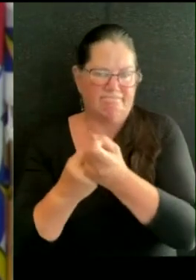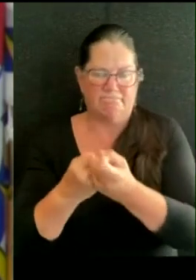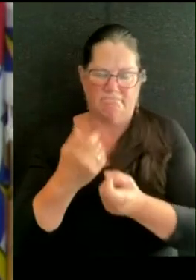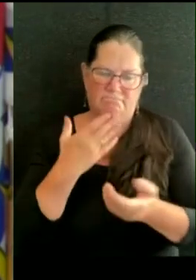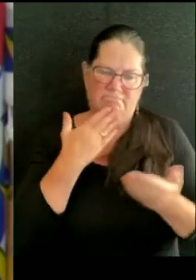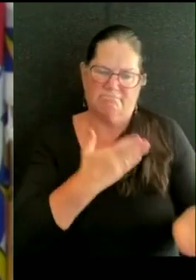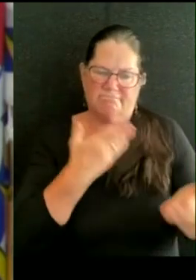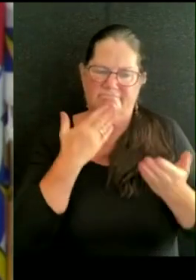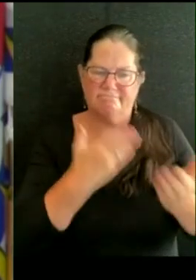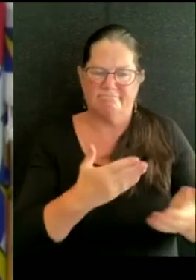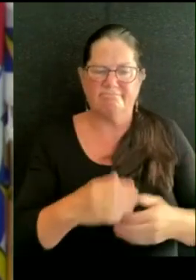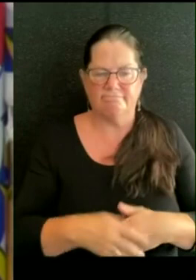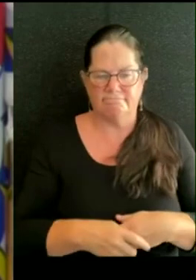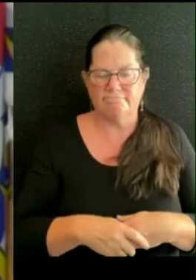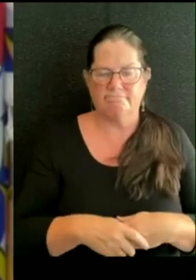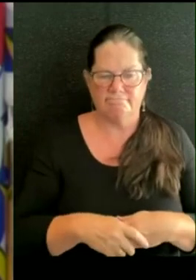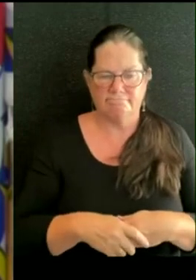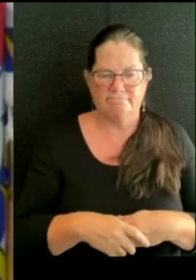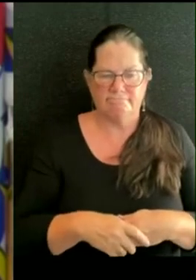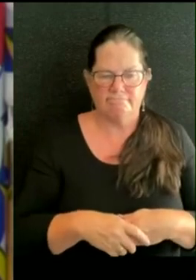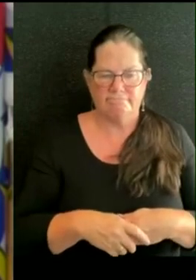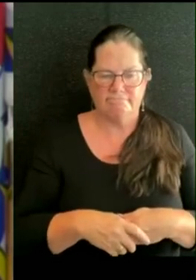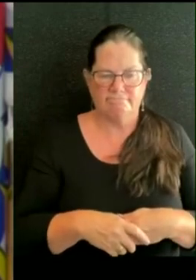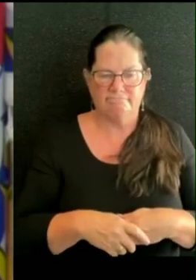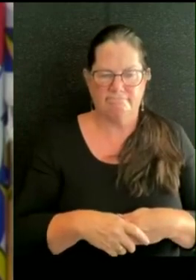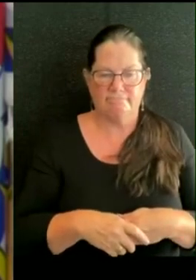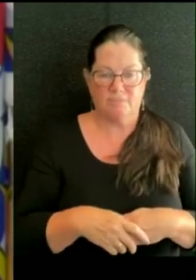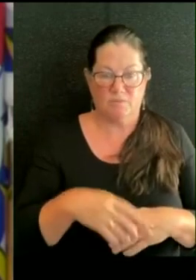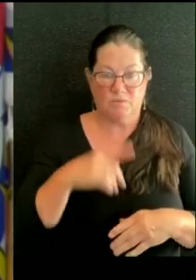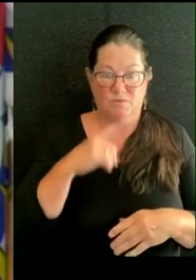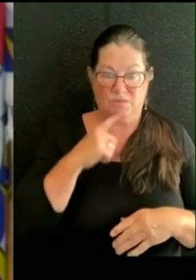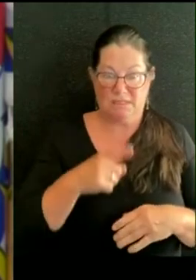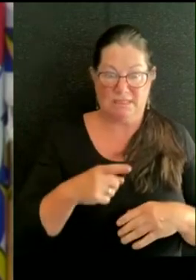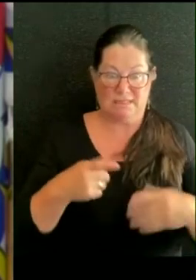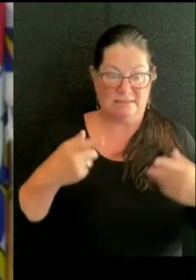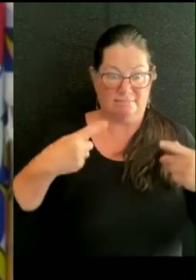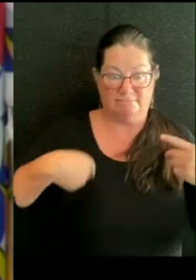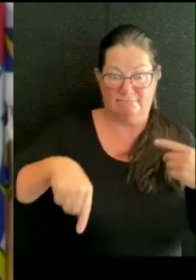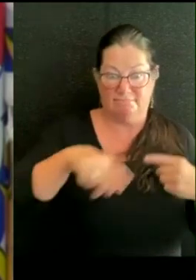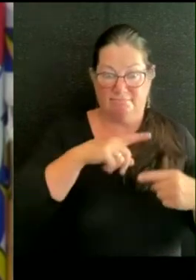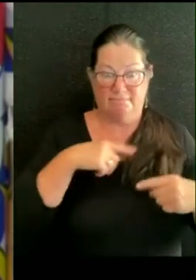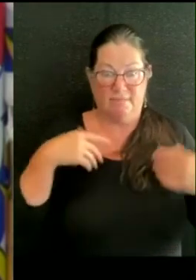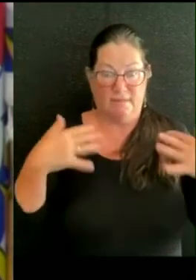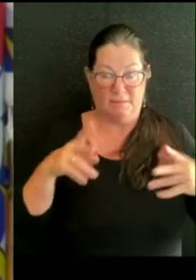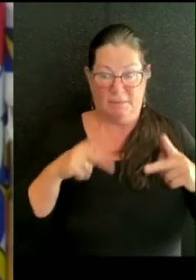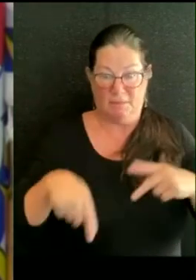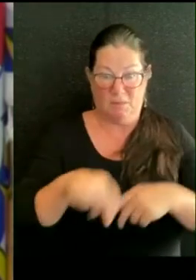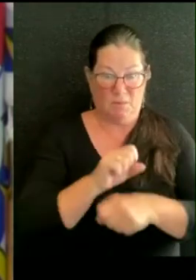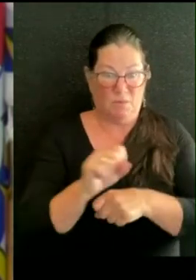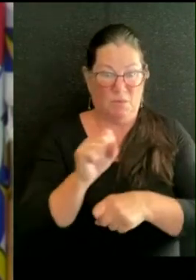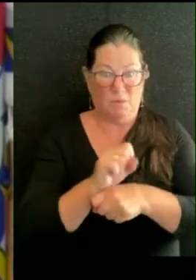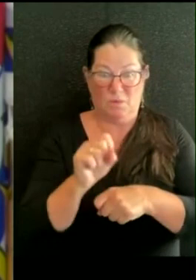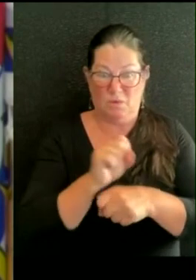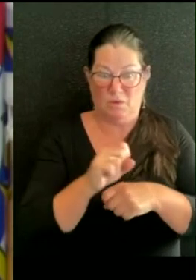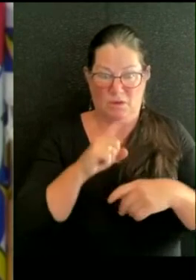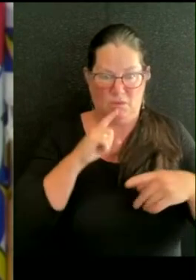I can confidently say you're being served by outstanding responders, the fire departments, RCMP, the